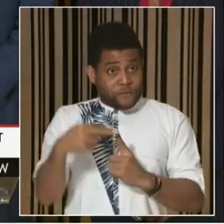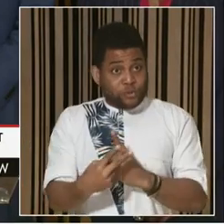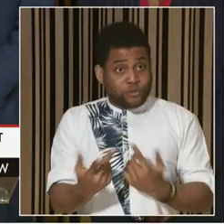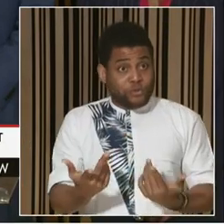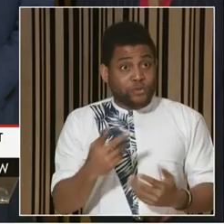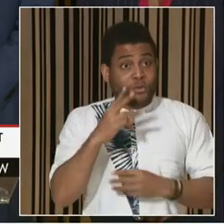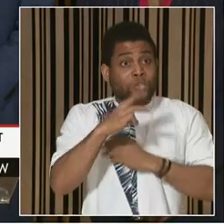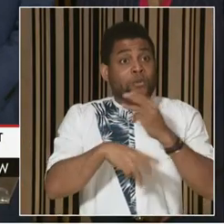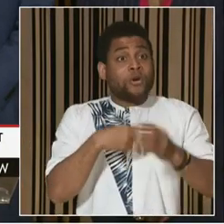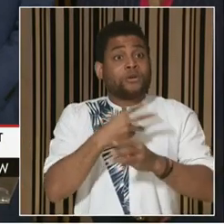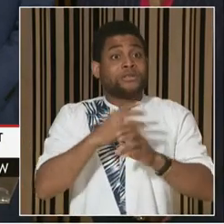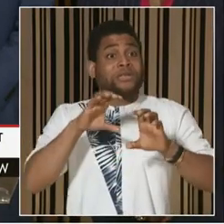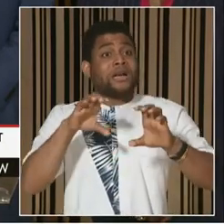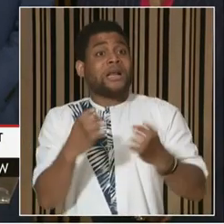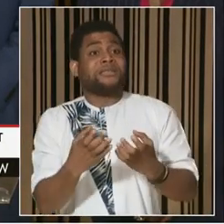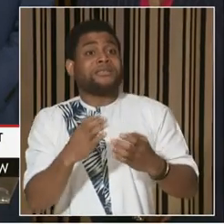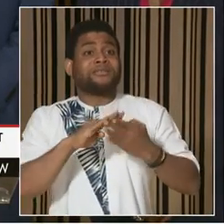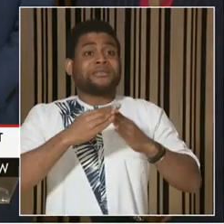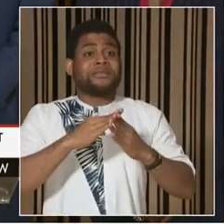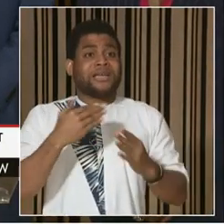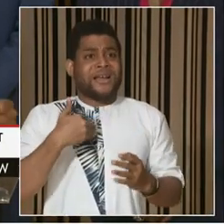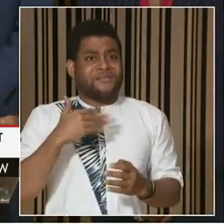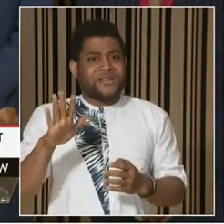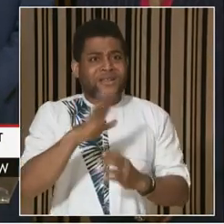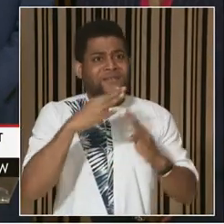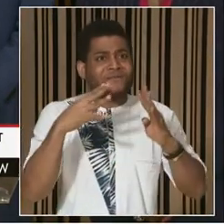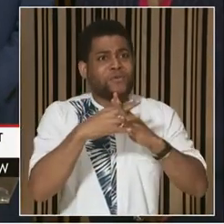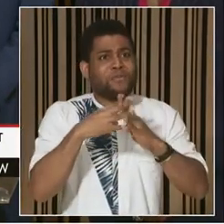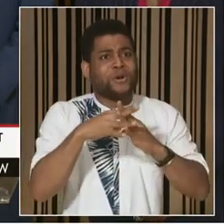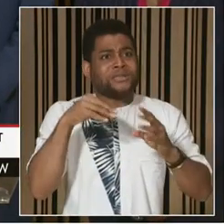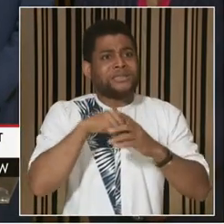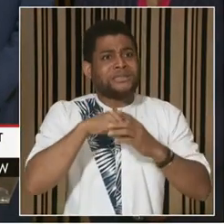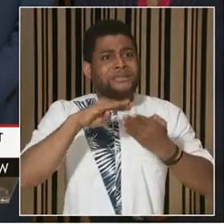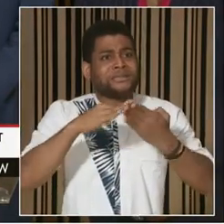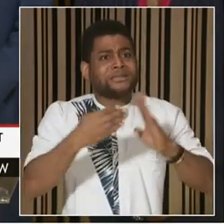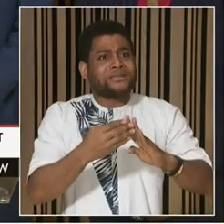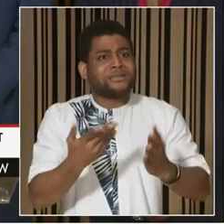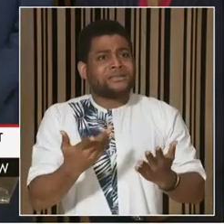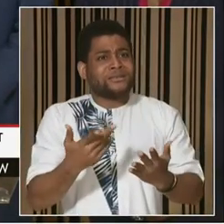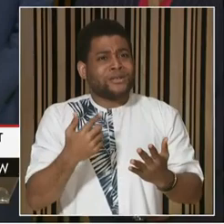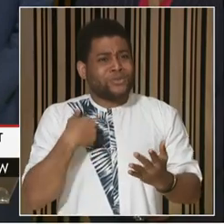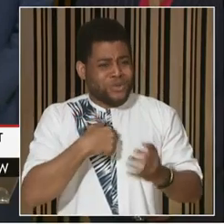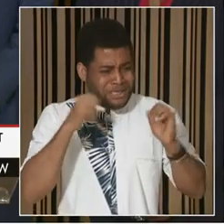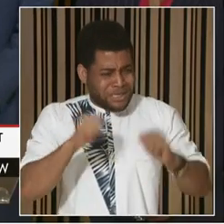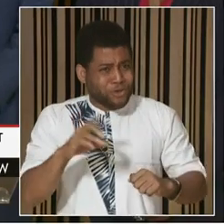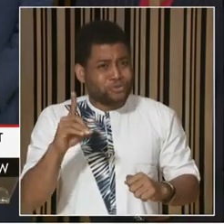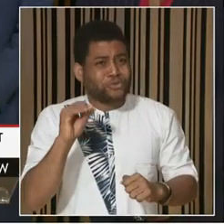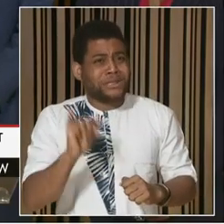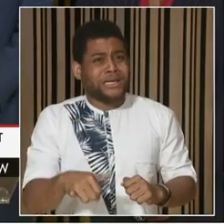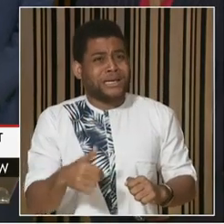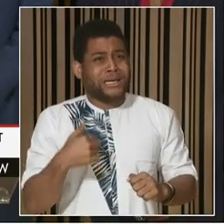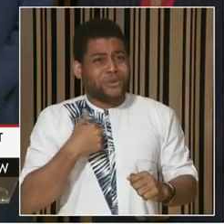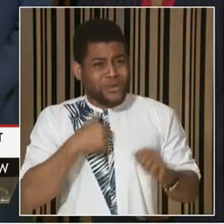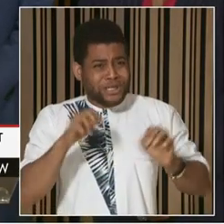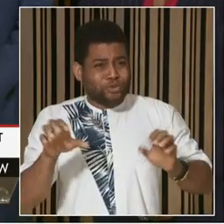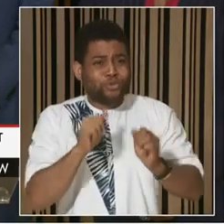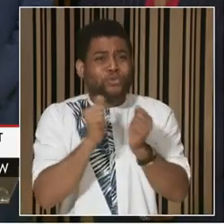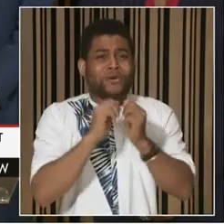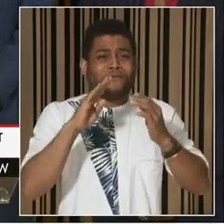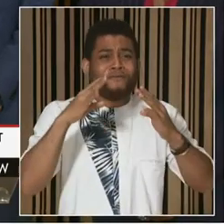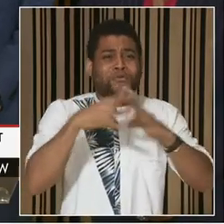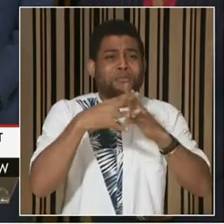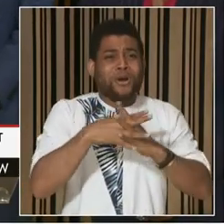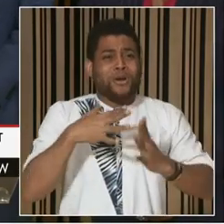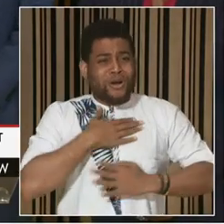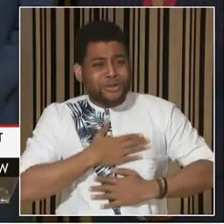football teams in their city limits. And we can do all of those things. We can do football, we can do recreation, we can do